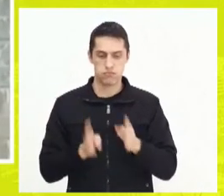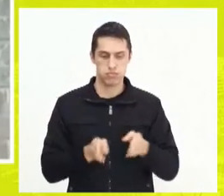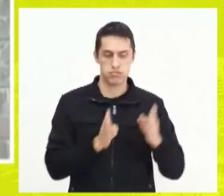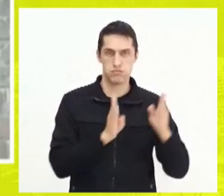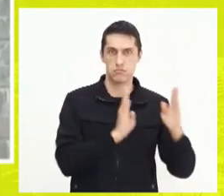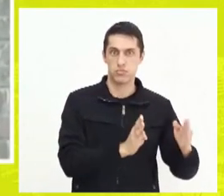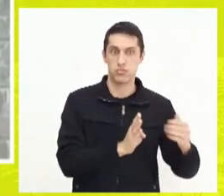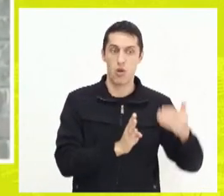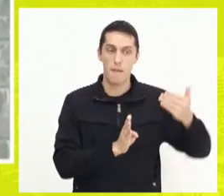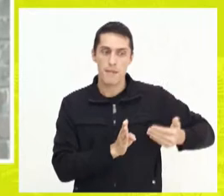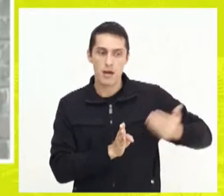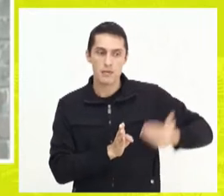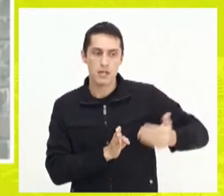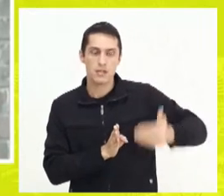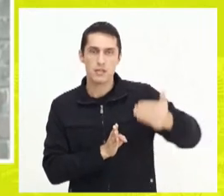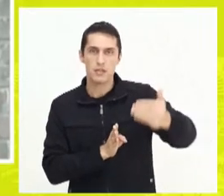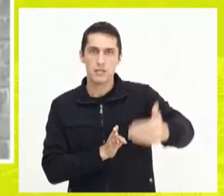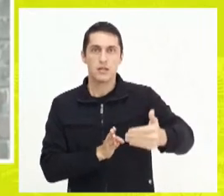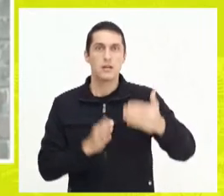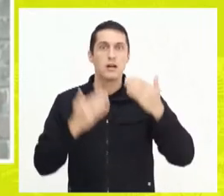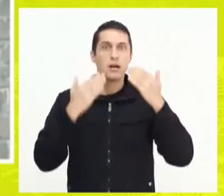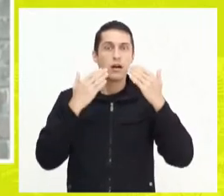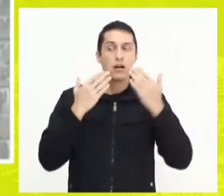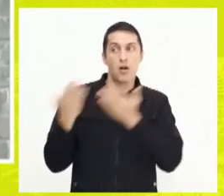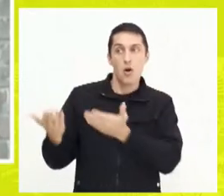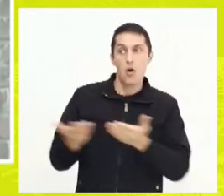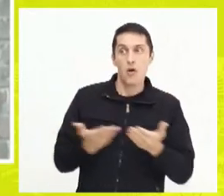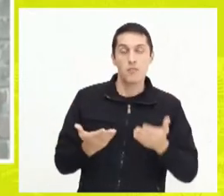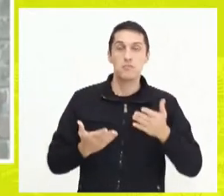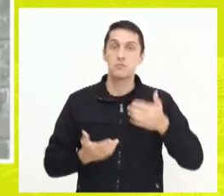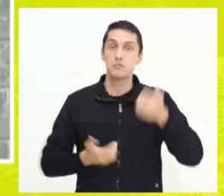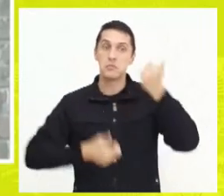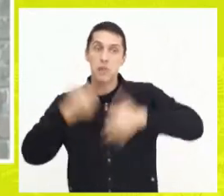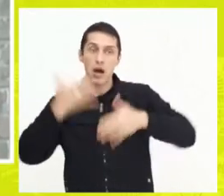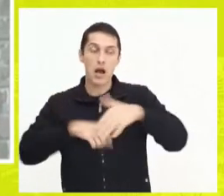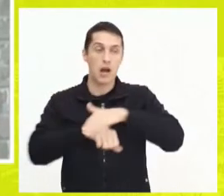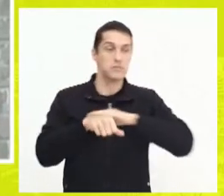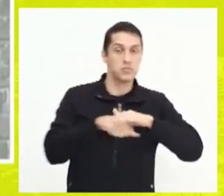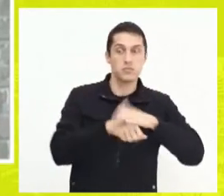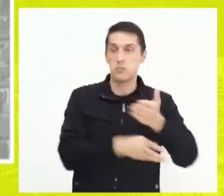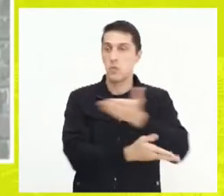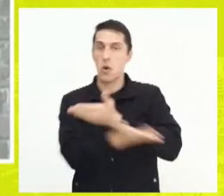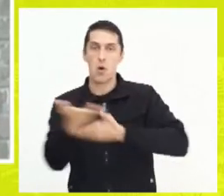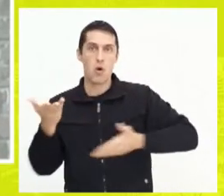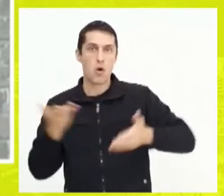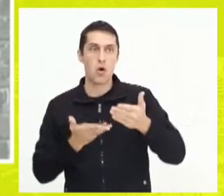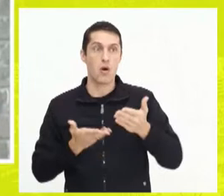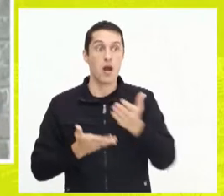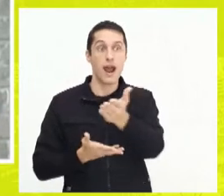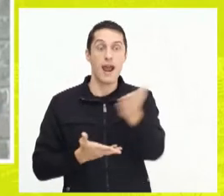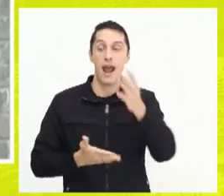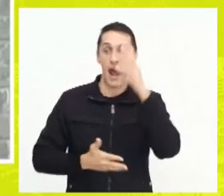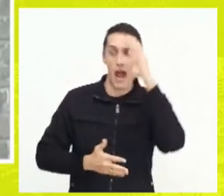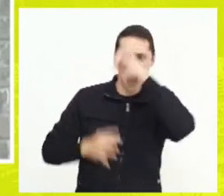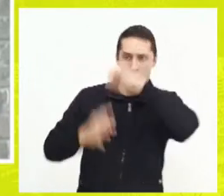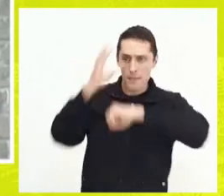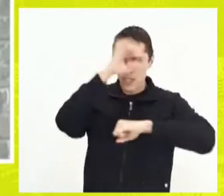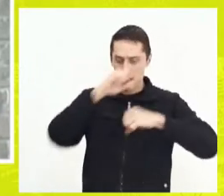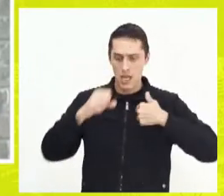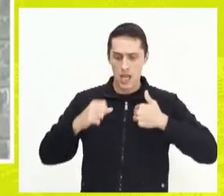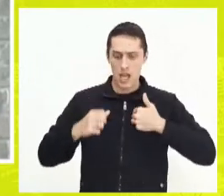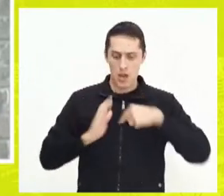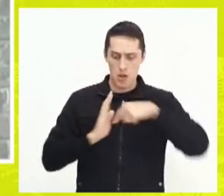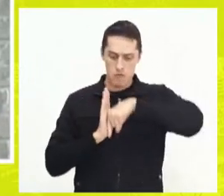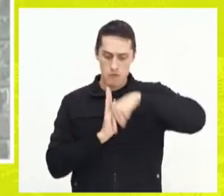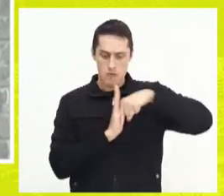process to offer speeches spaces to share to have emotional literacy for the